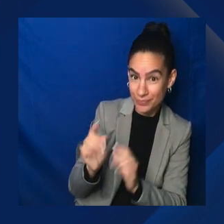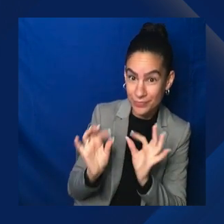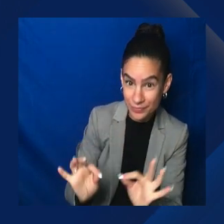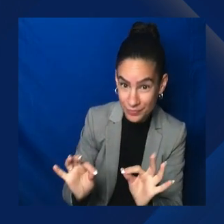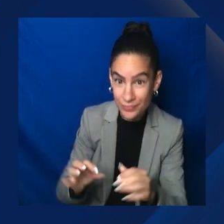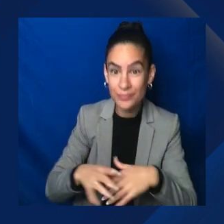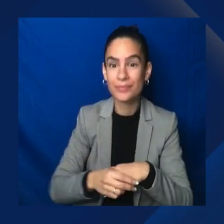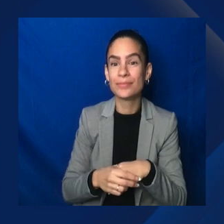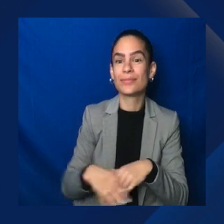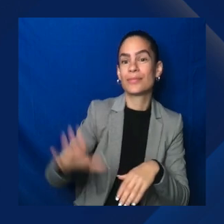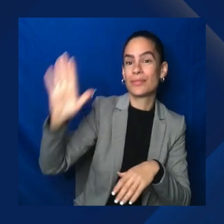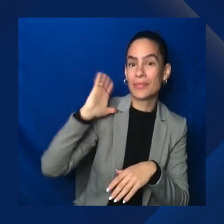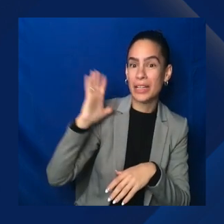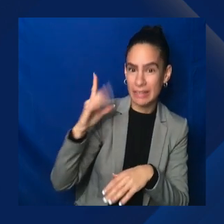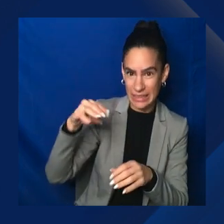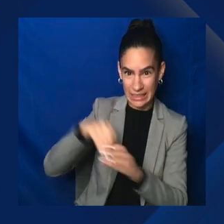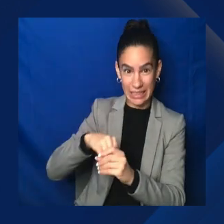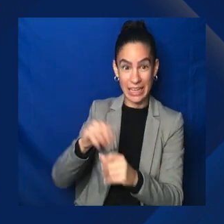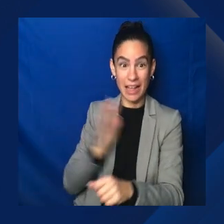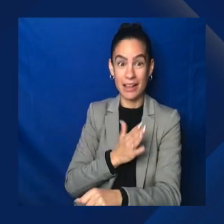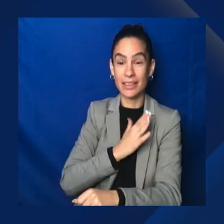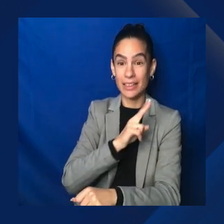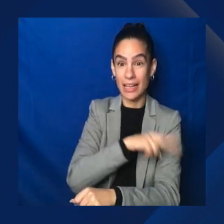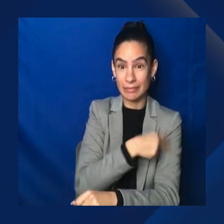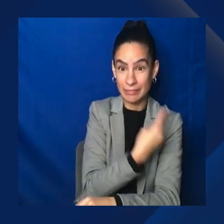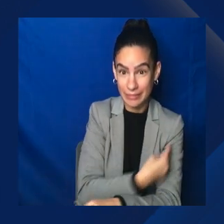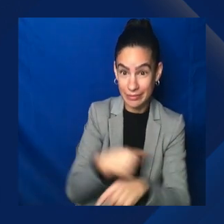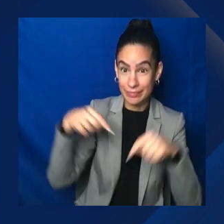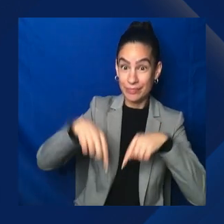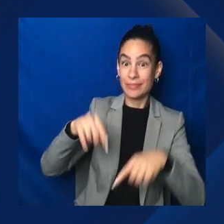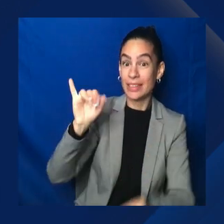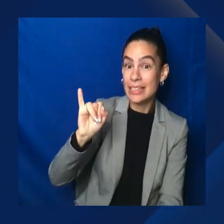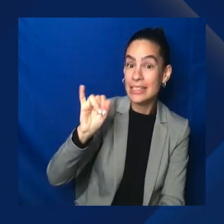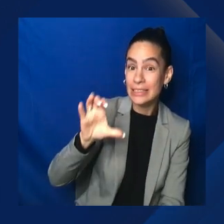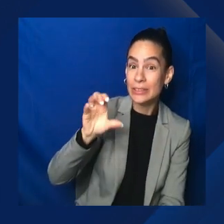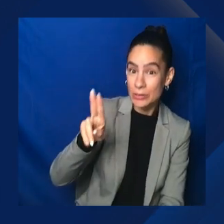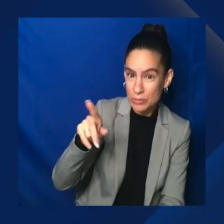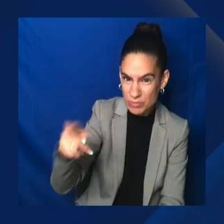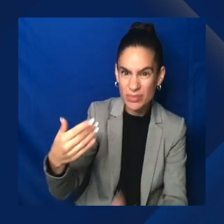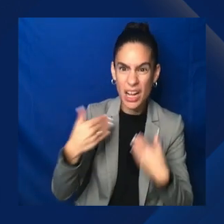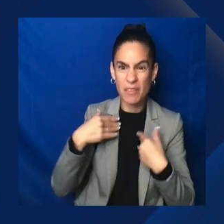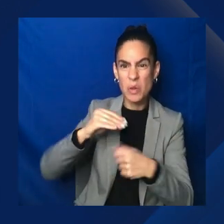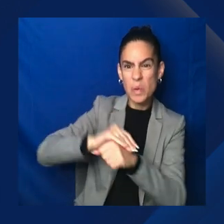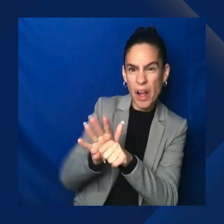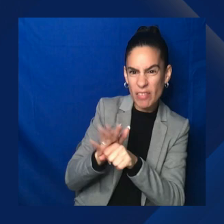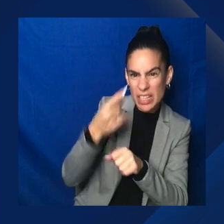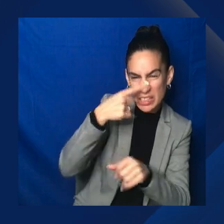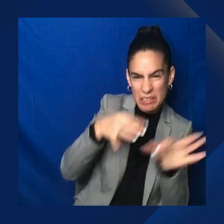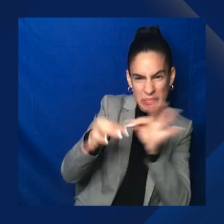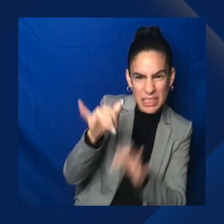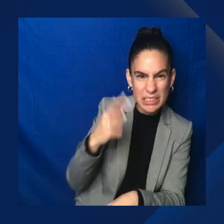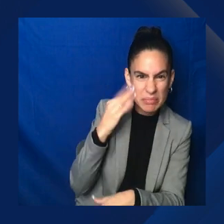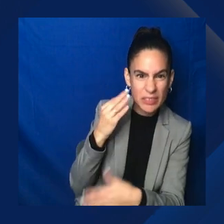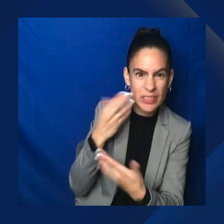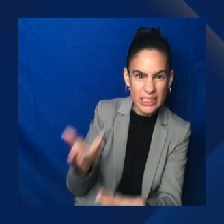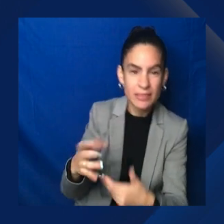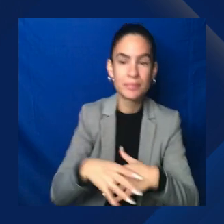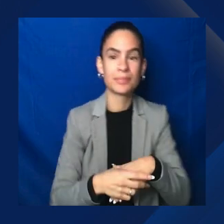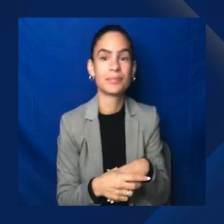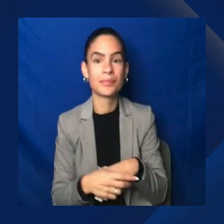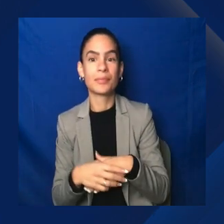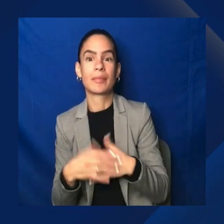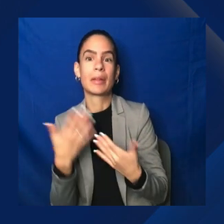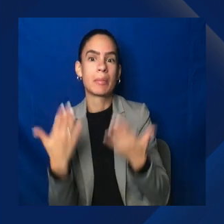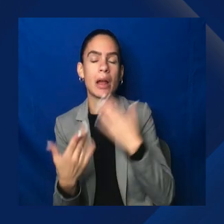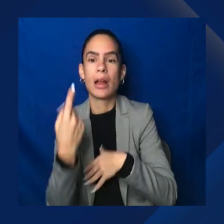hospital, in our ICU, in fact, with COVID. Tell us what that was like. It was probably one of the worst experiences of my life, if I'm